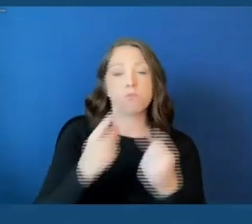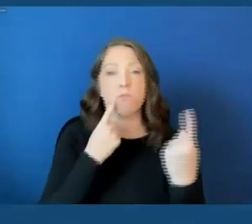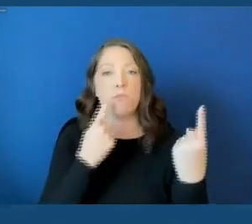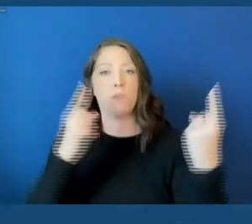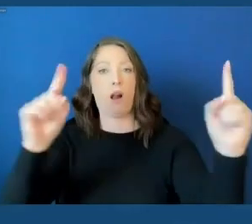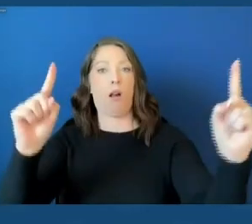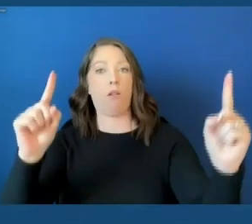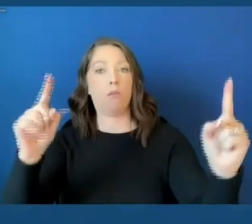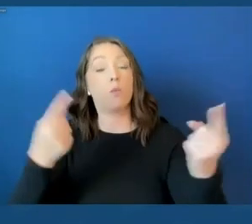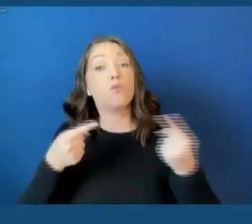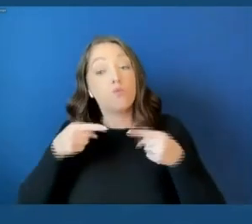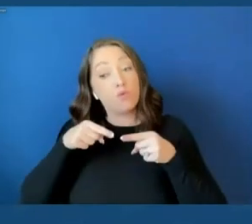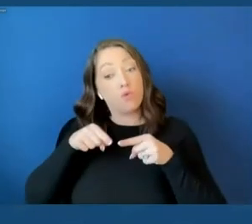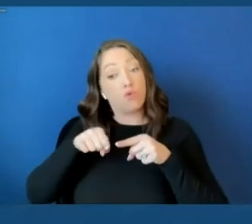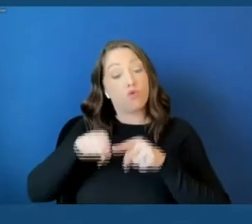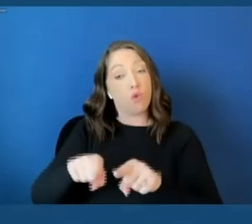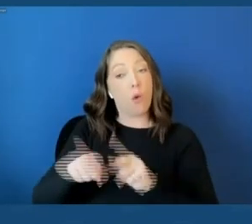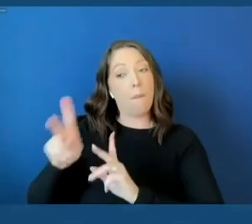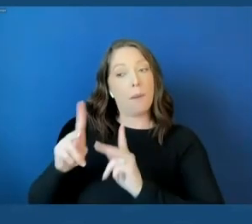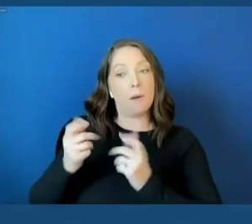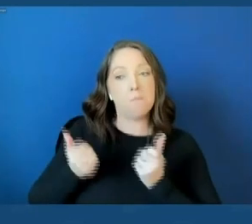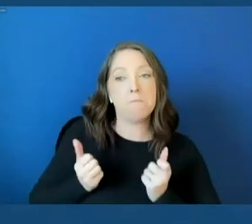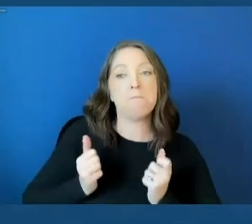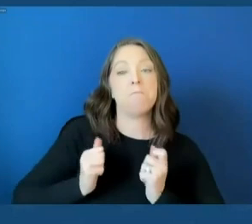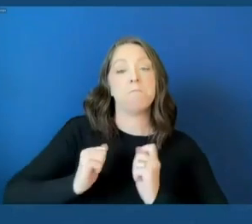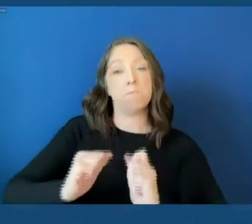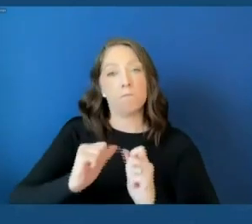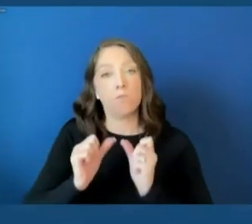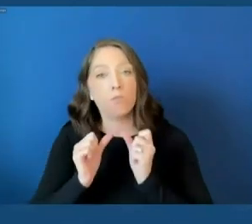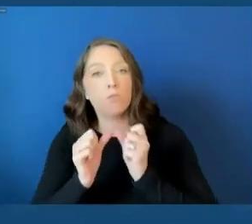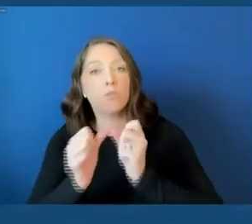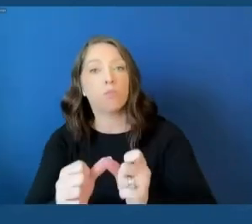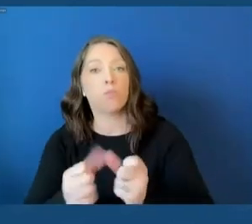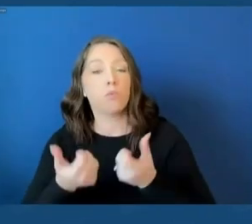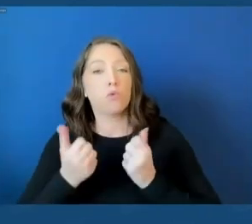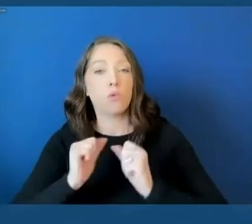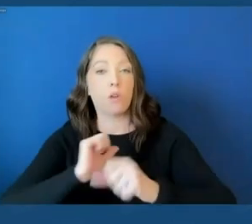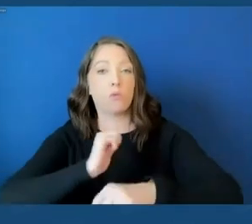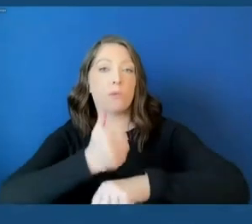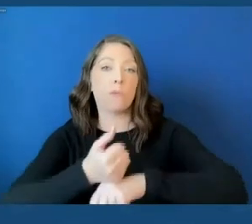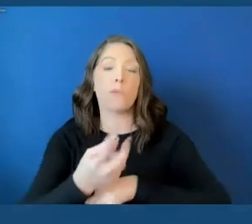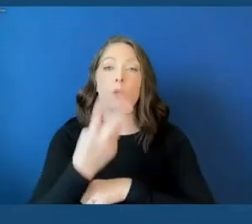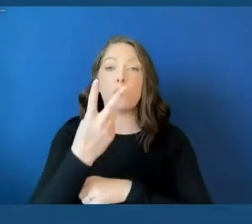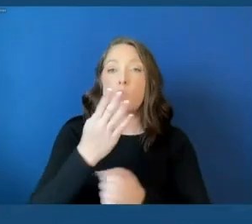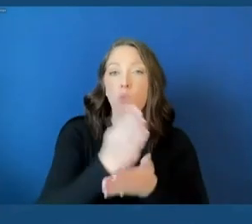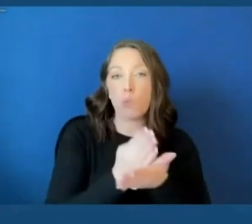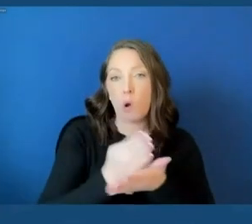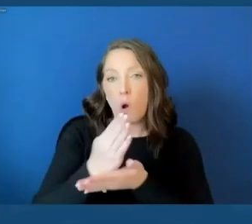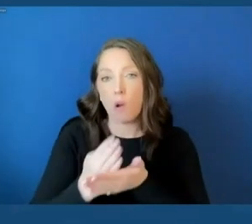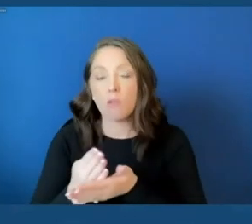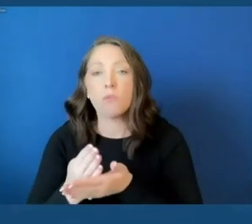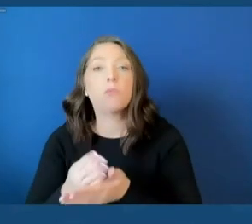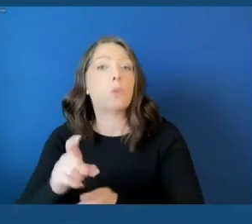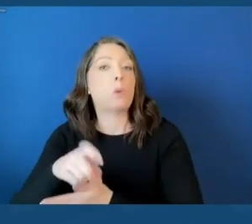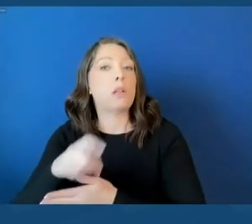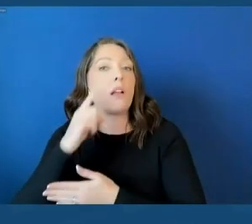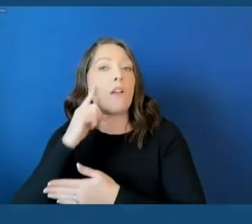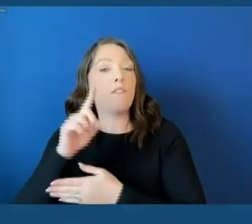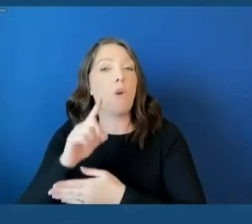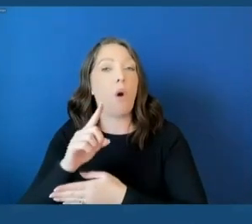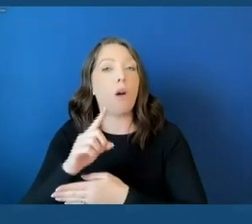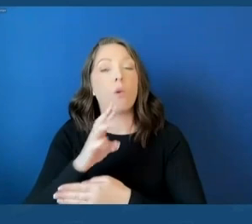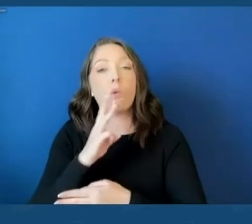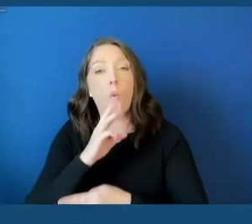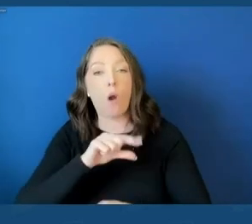while efforts continue to implement the 2 components necessary to solve the water quality crisis here over the